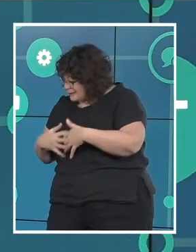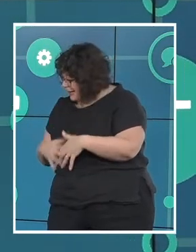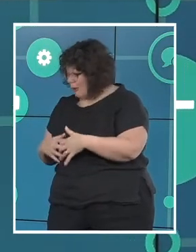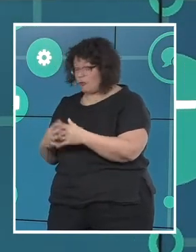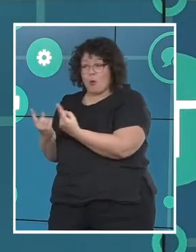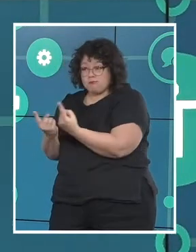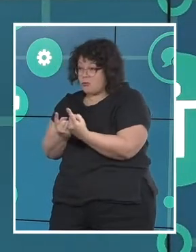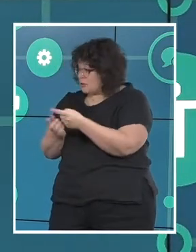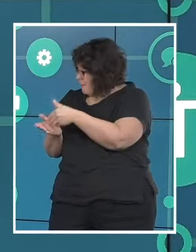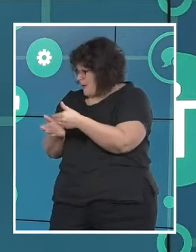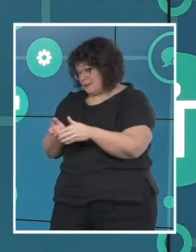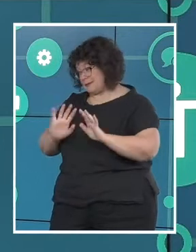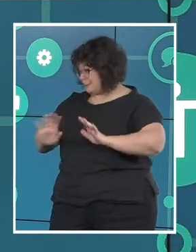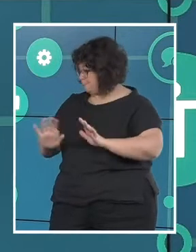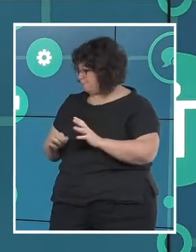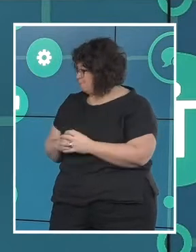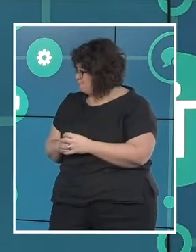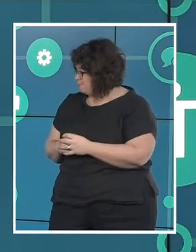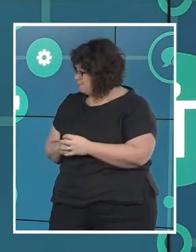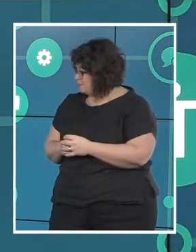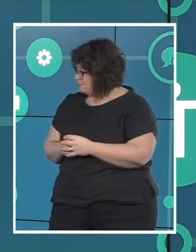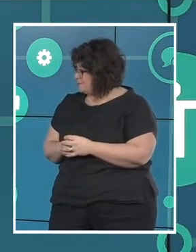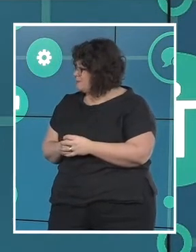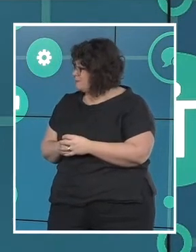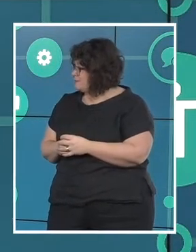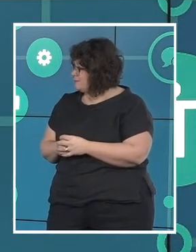user, and more specifically, user experience.